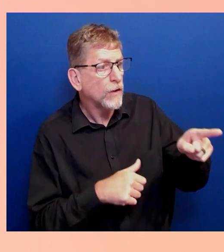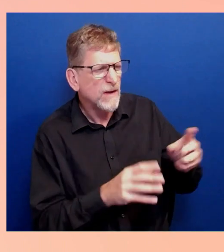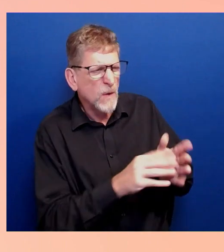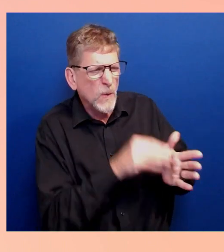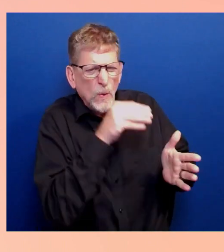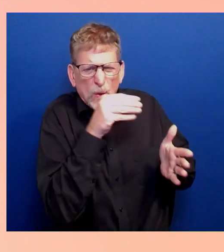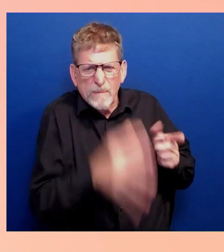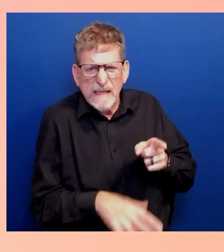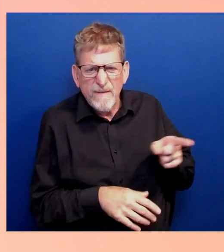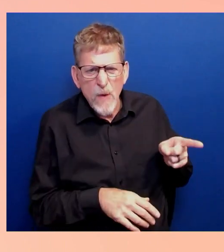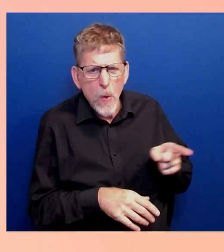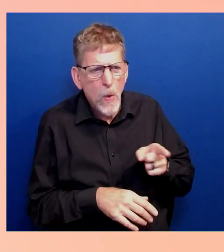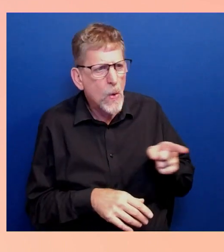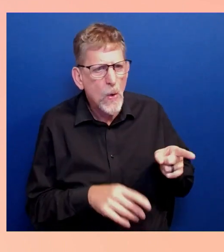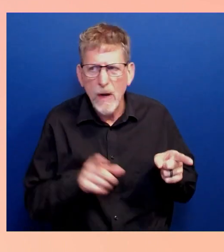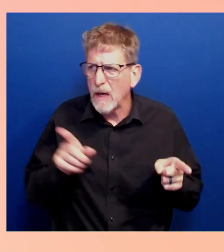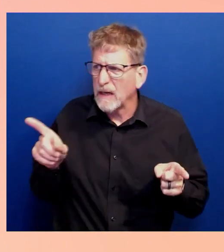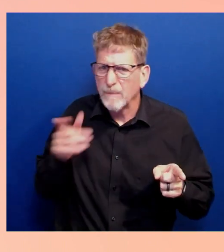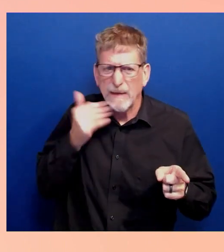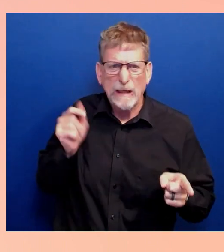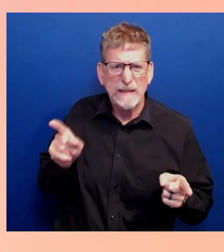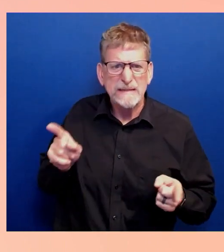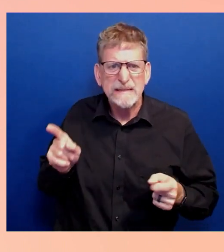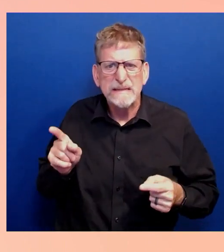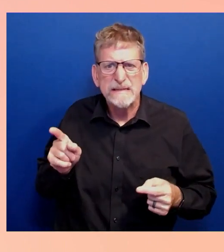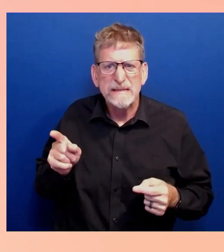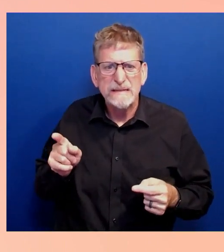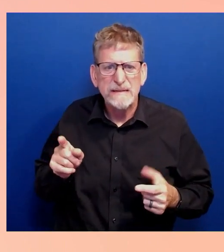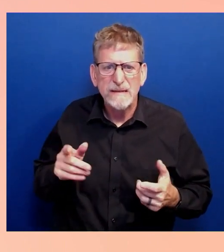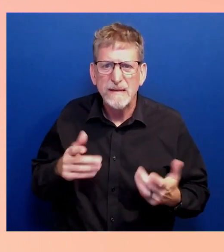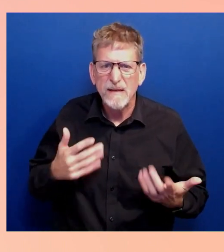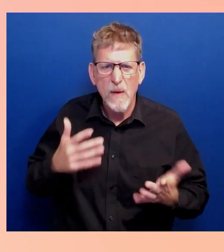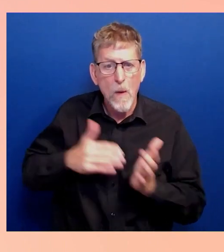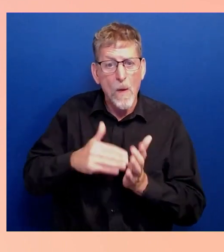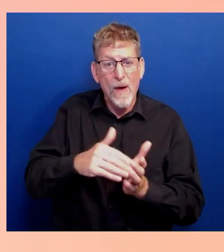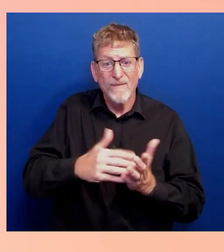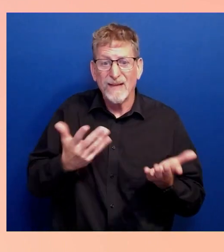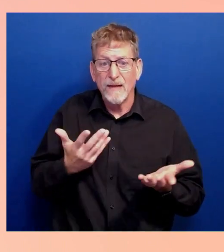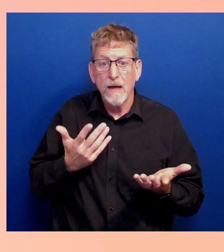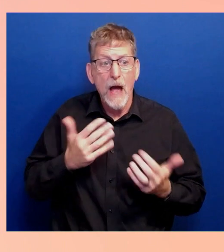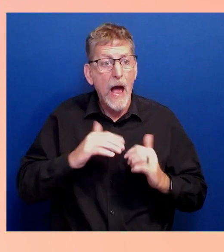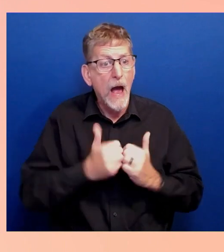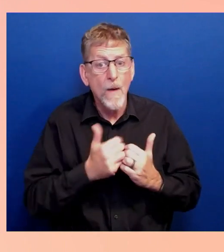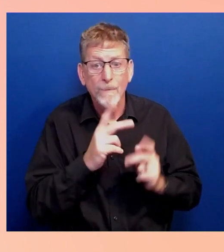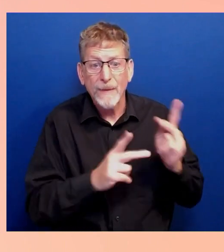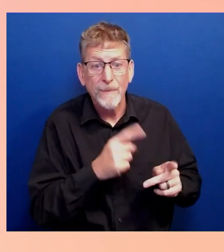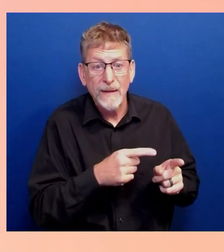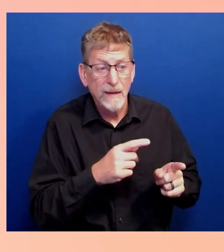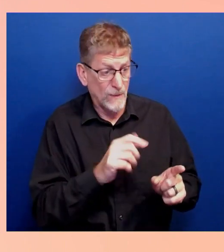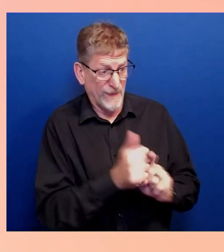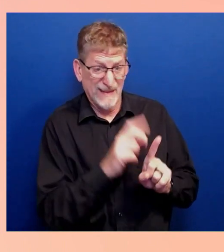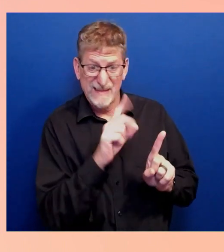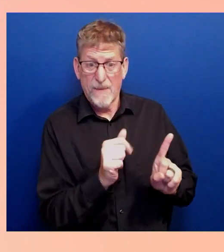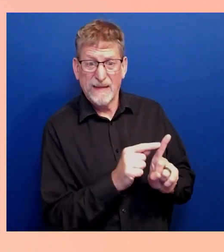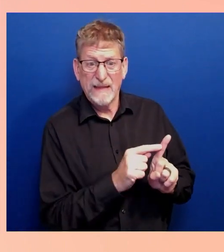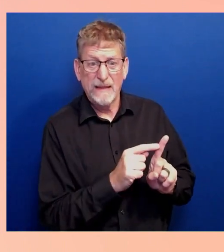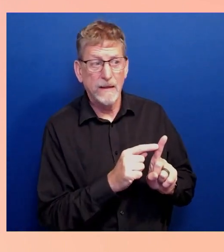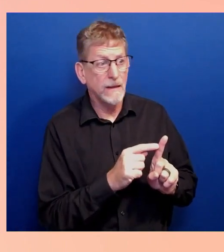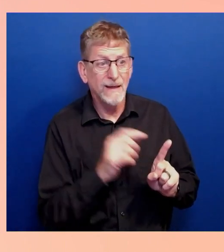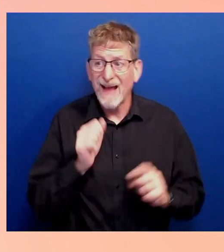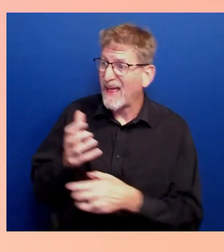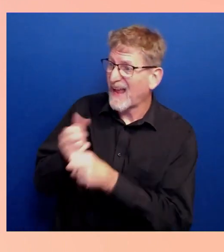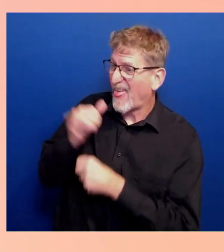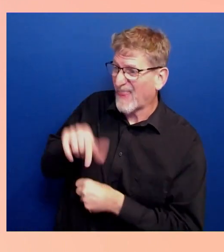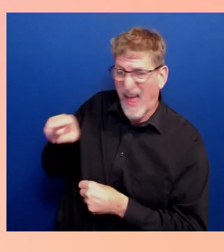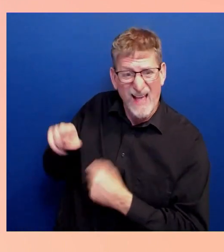realm that oftentimes the only way people with disabilities can access the supports we need is